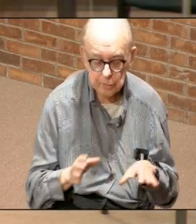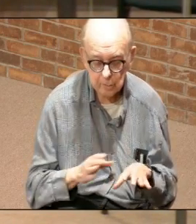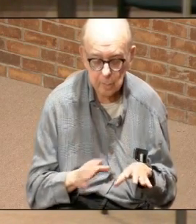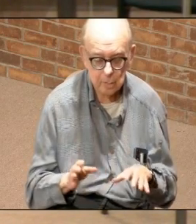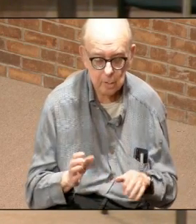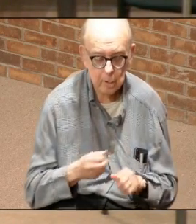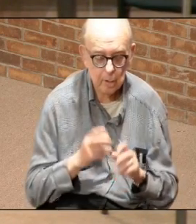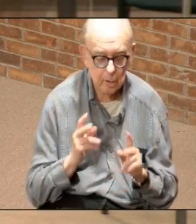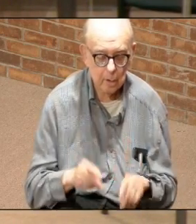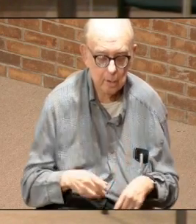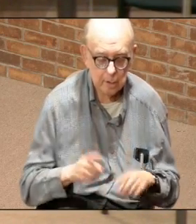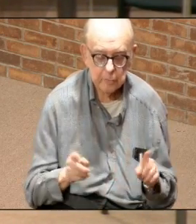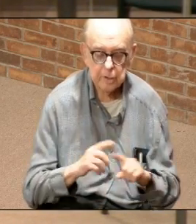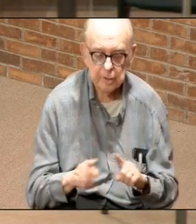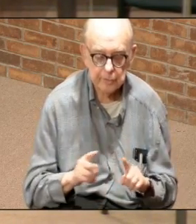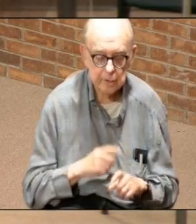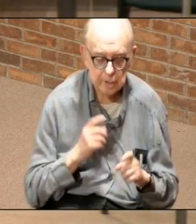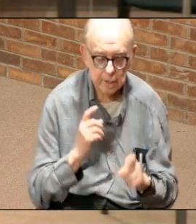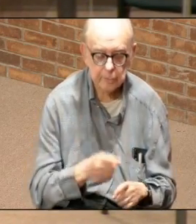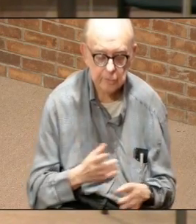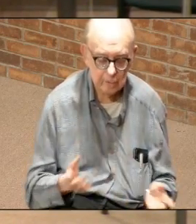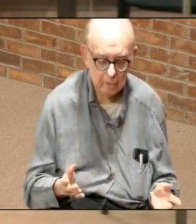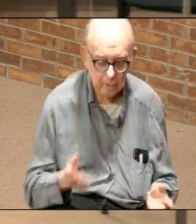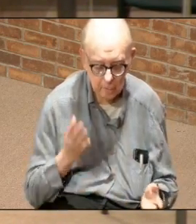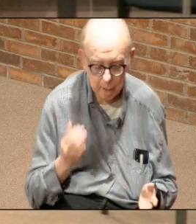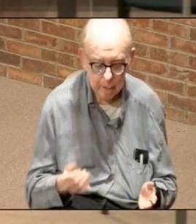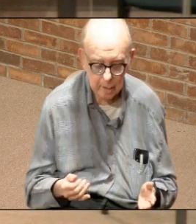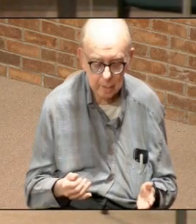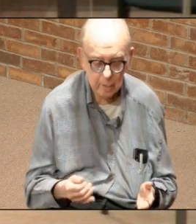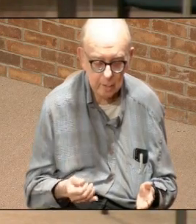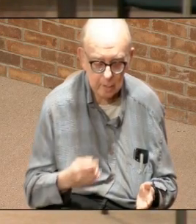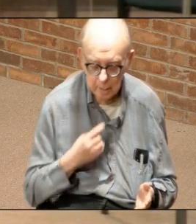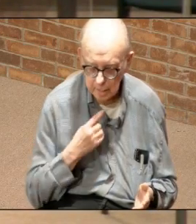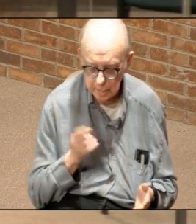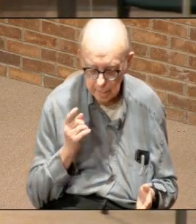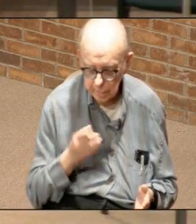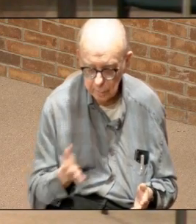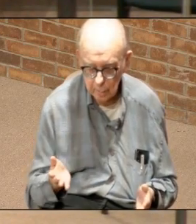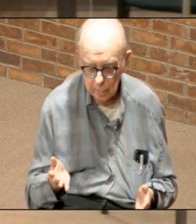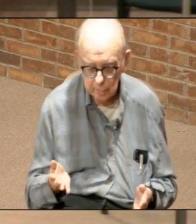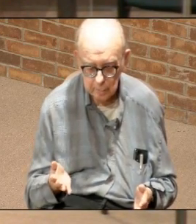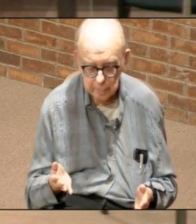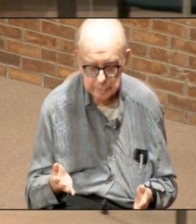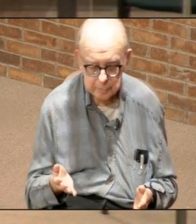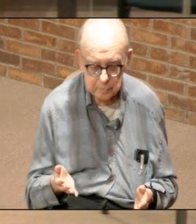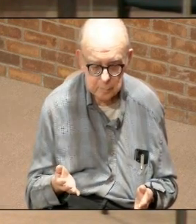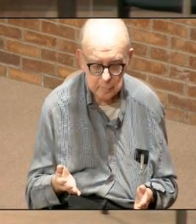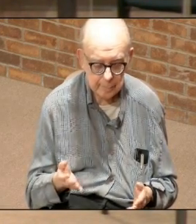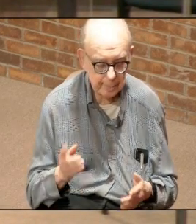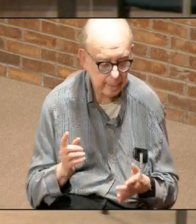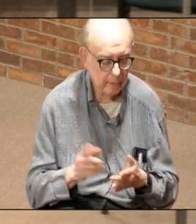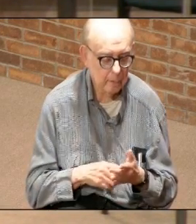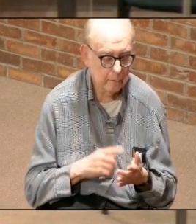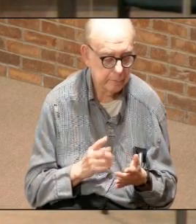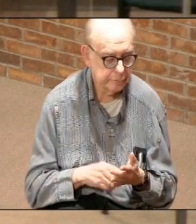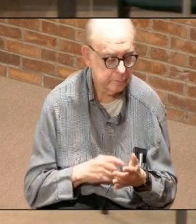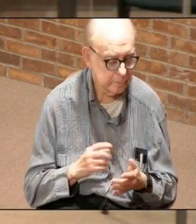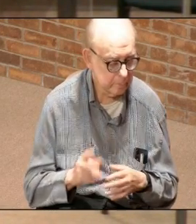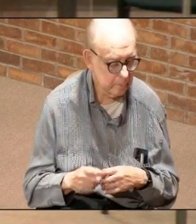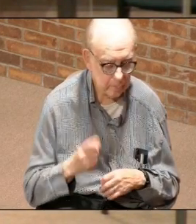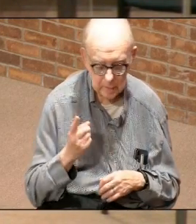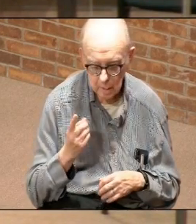Every one of us are given different gifts. And this is why I say to y'all, and sometimes people don't